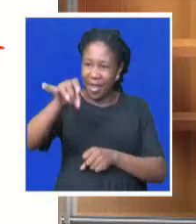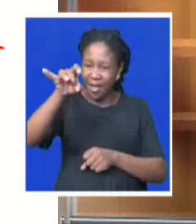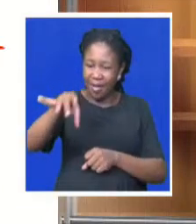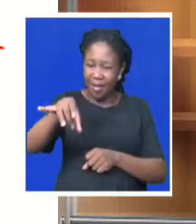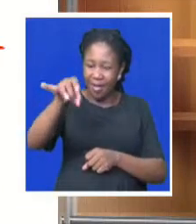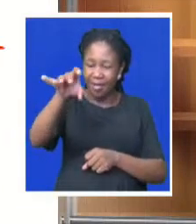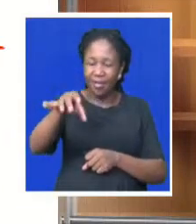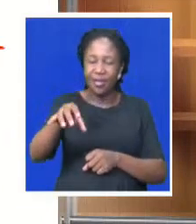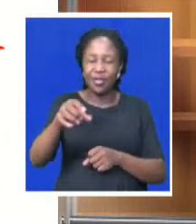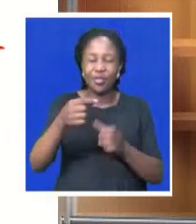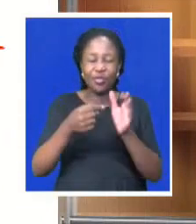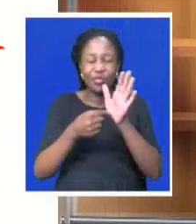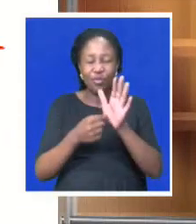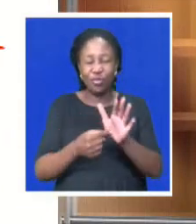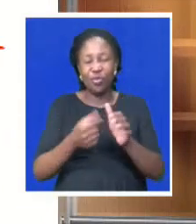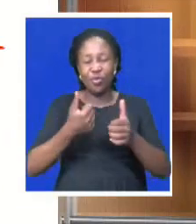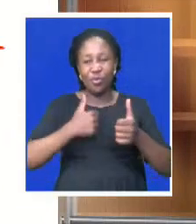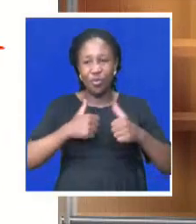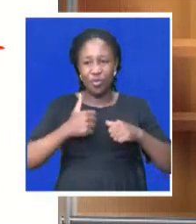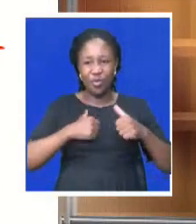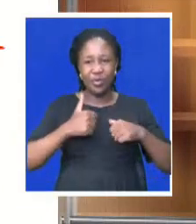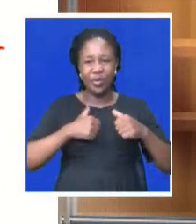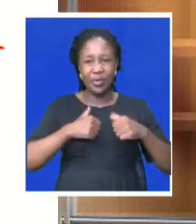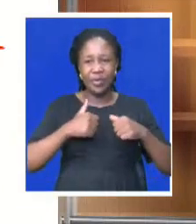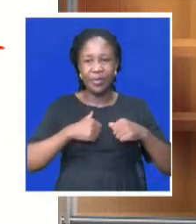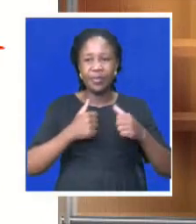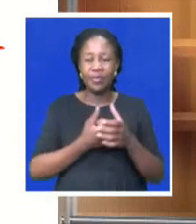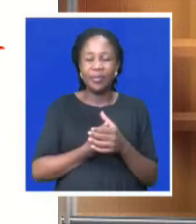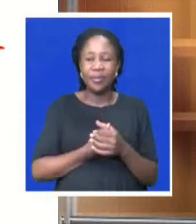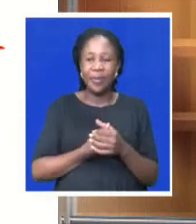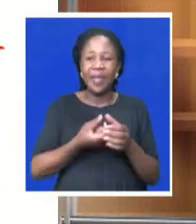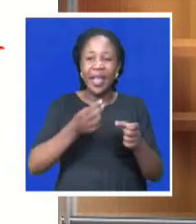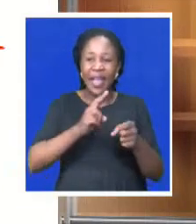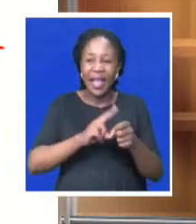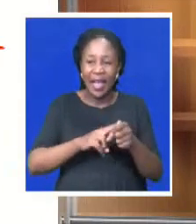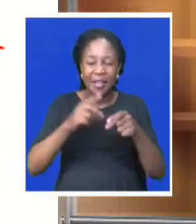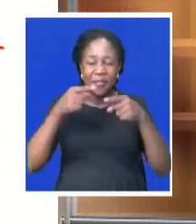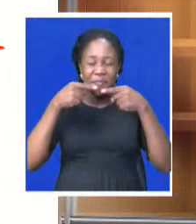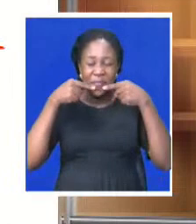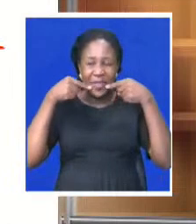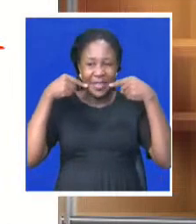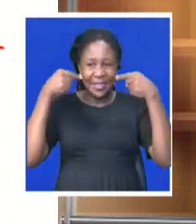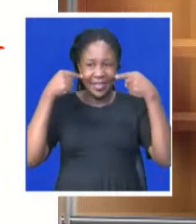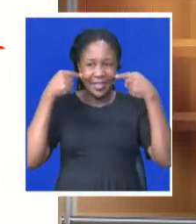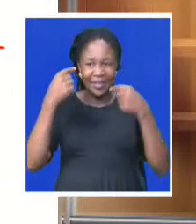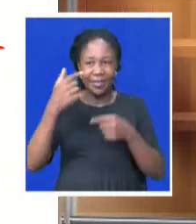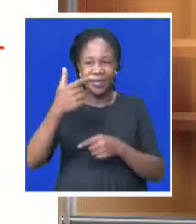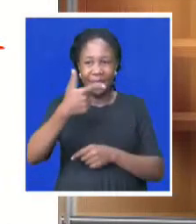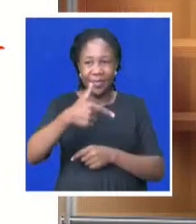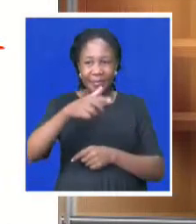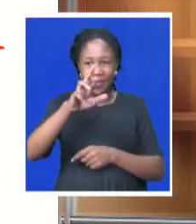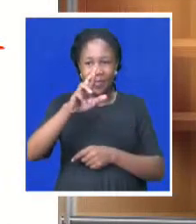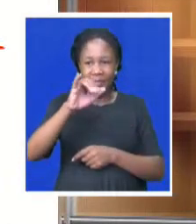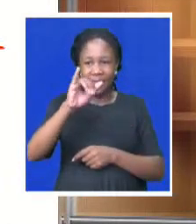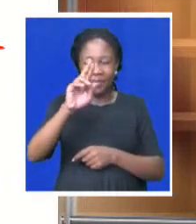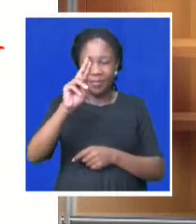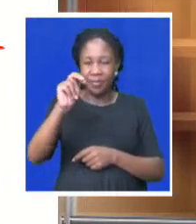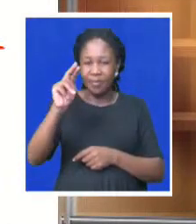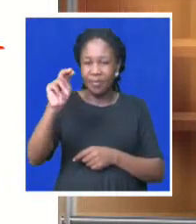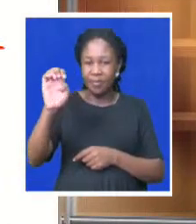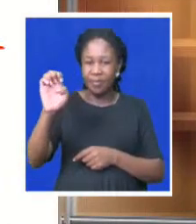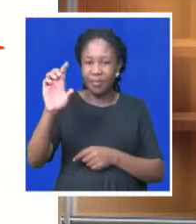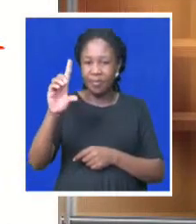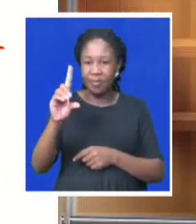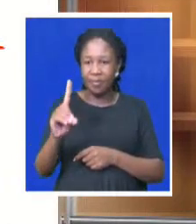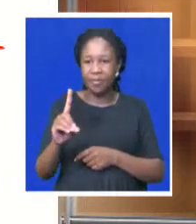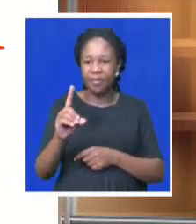action. Even this one, dear Lena, grinned. It shows action. It doesn't